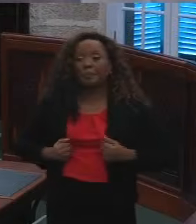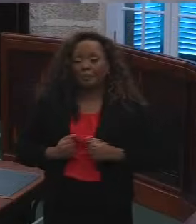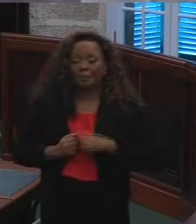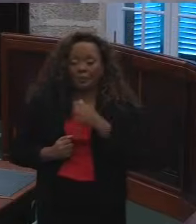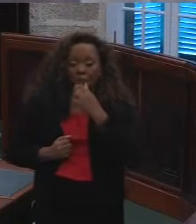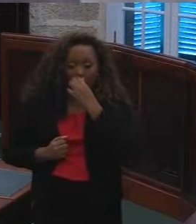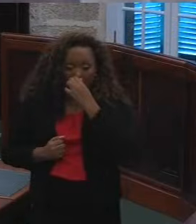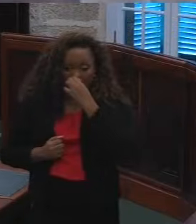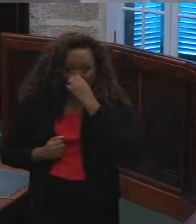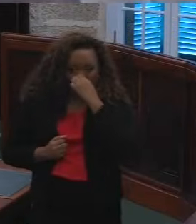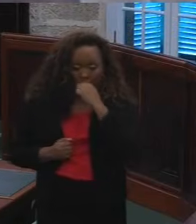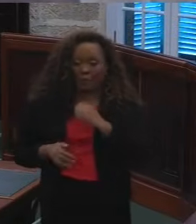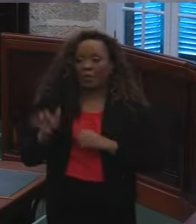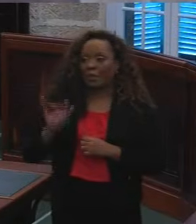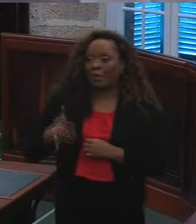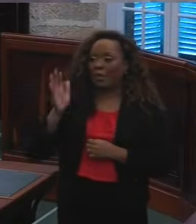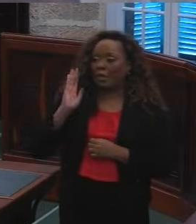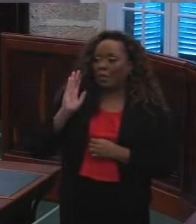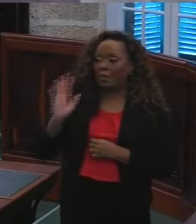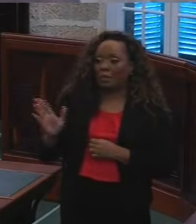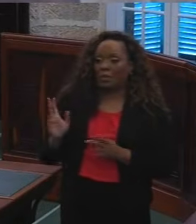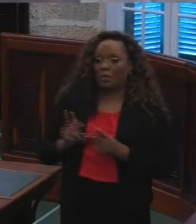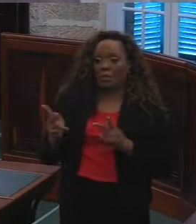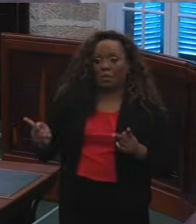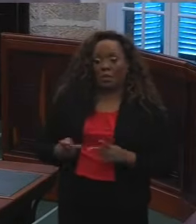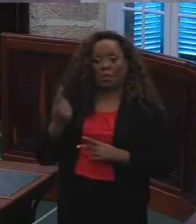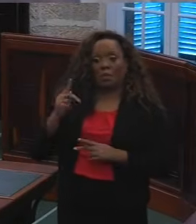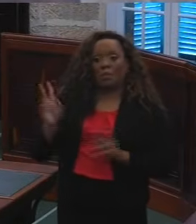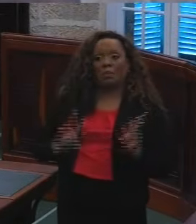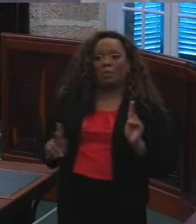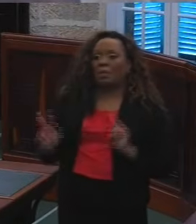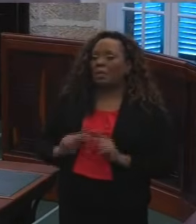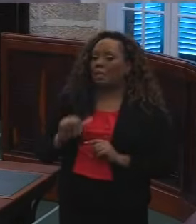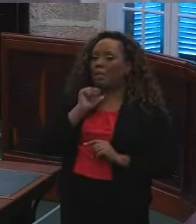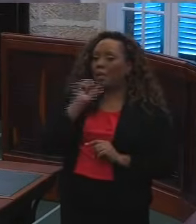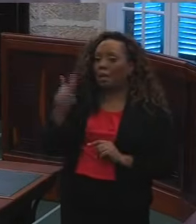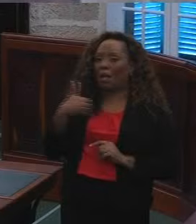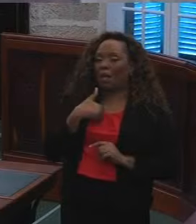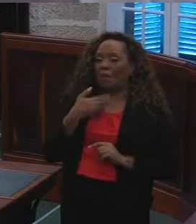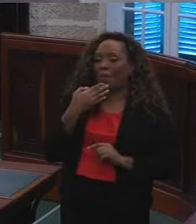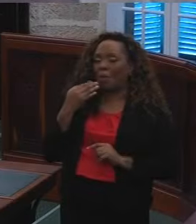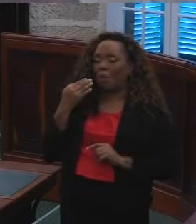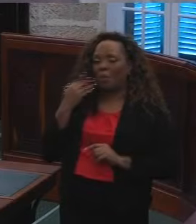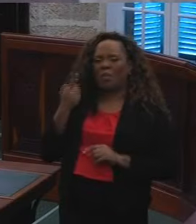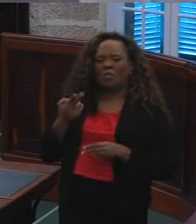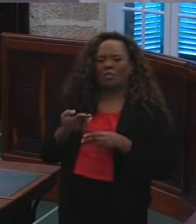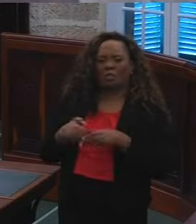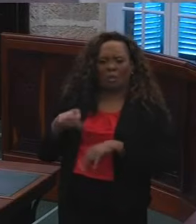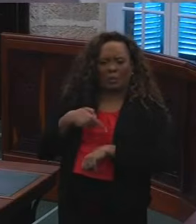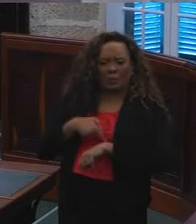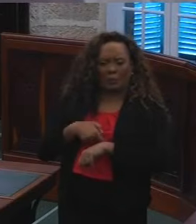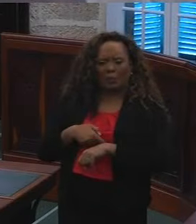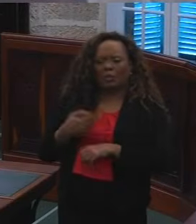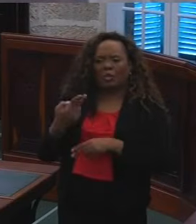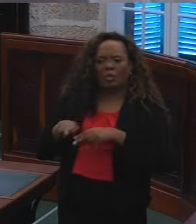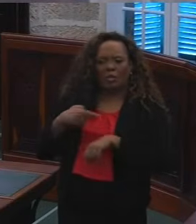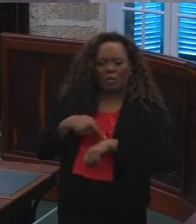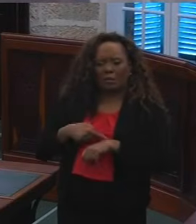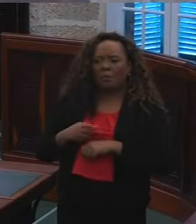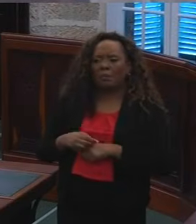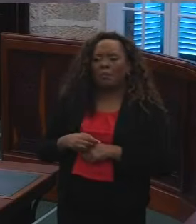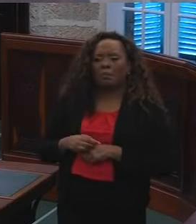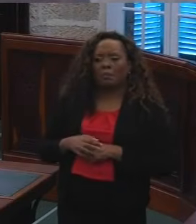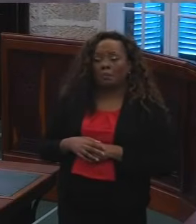housing unit for our homeless population, especially those who are over 65. The